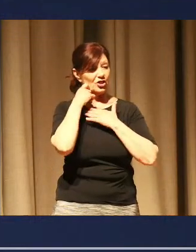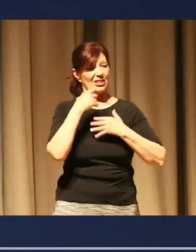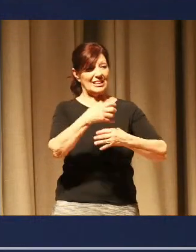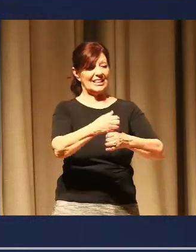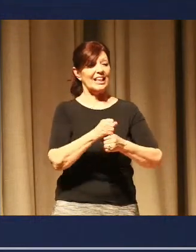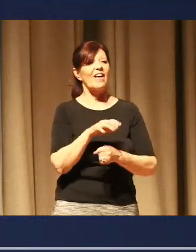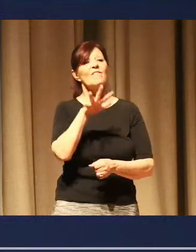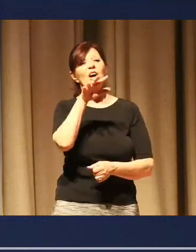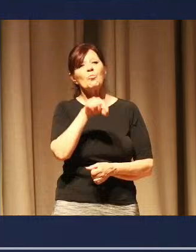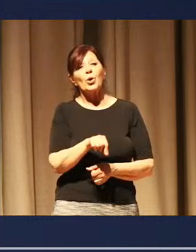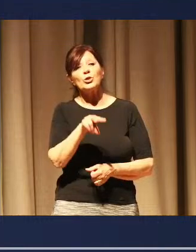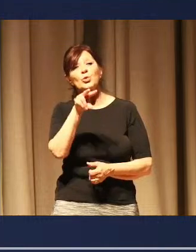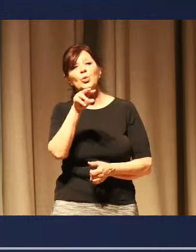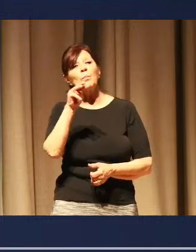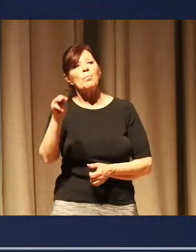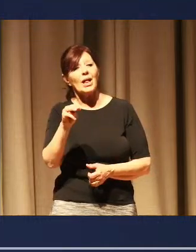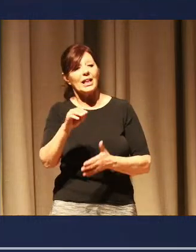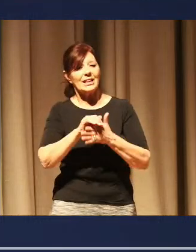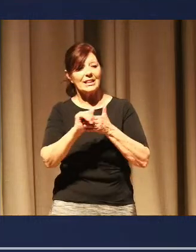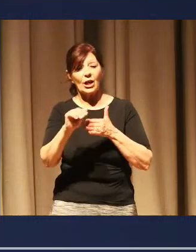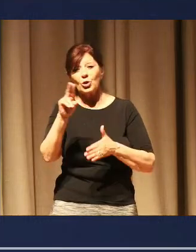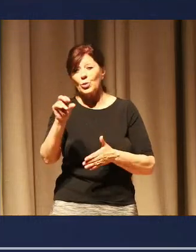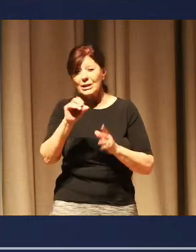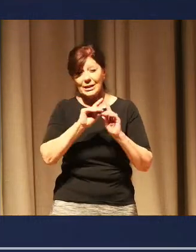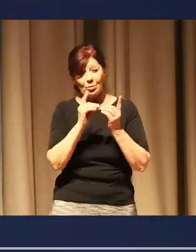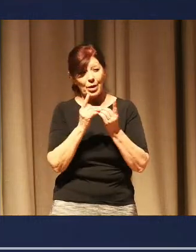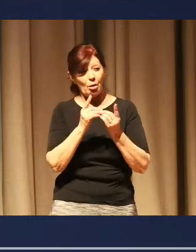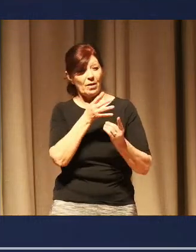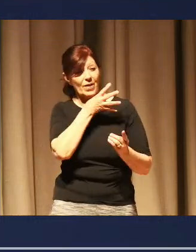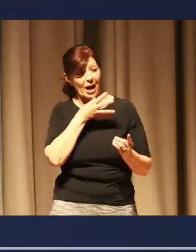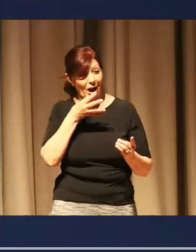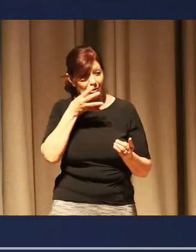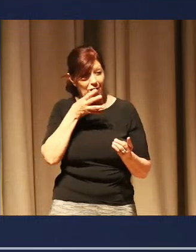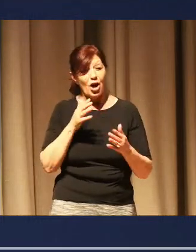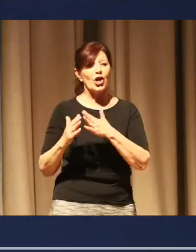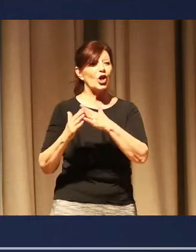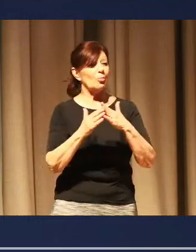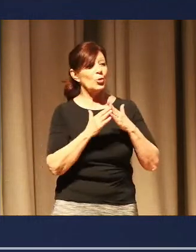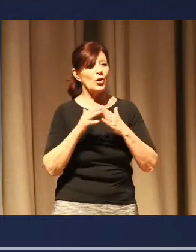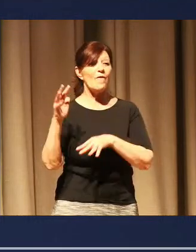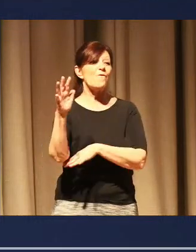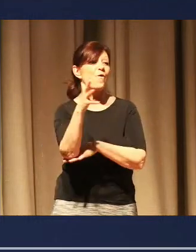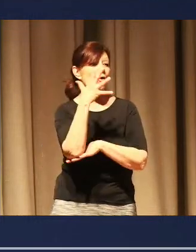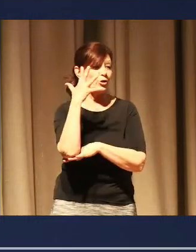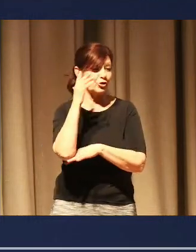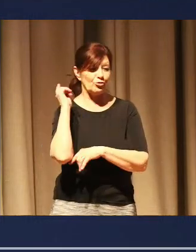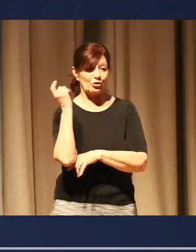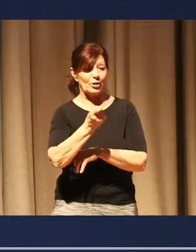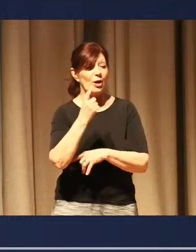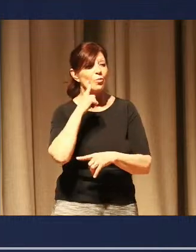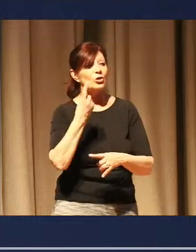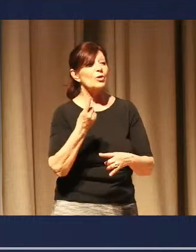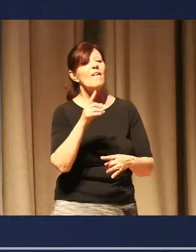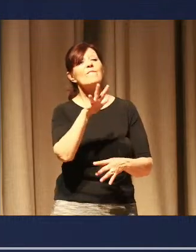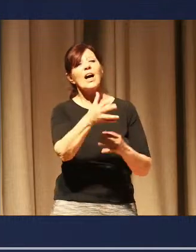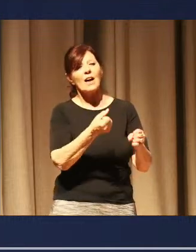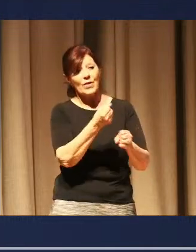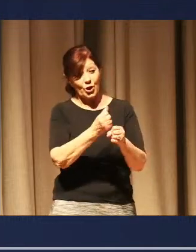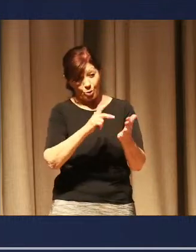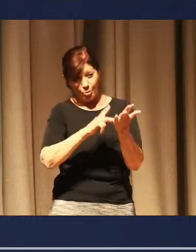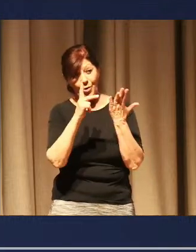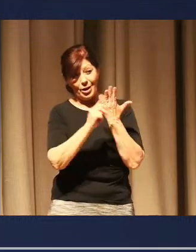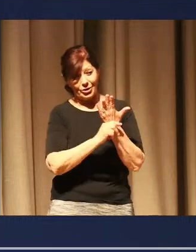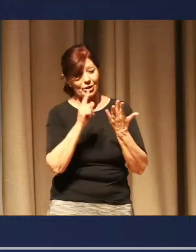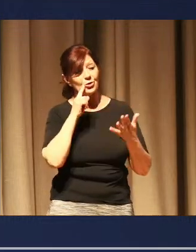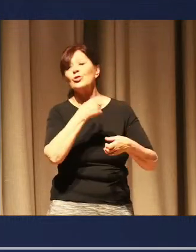a $5.2 million U.S. Department of Agriculture Community Forestry grant, which will power a 5-year project to